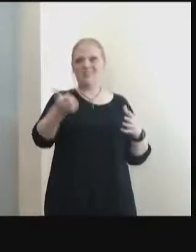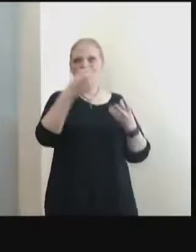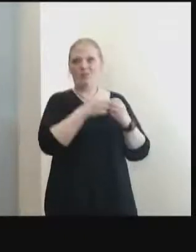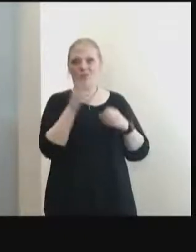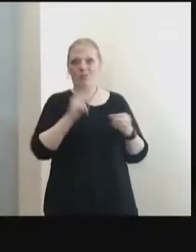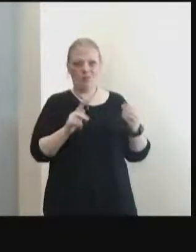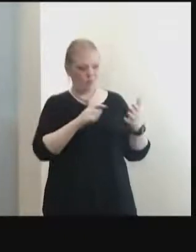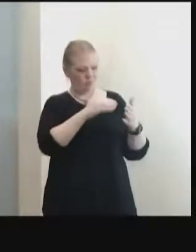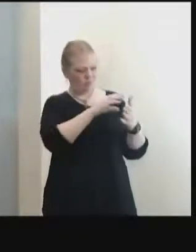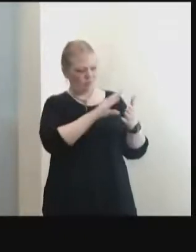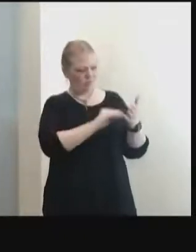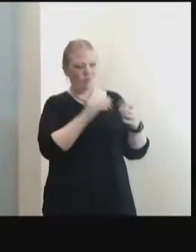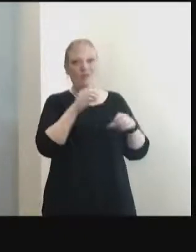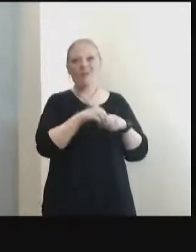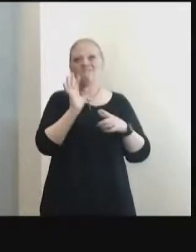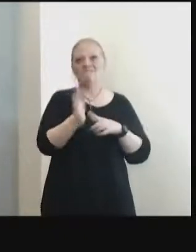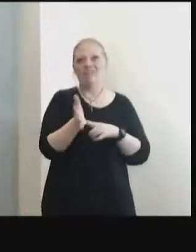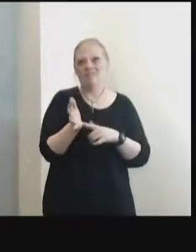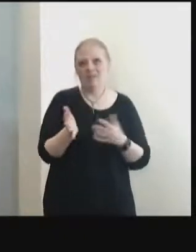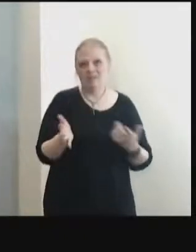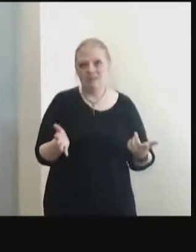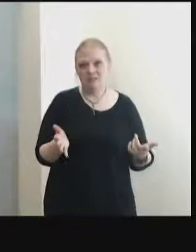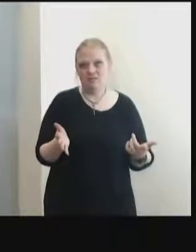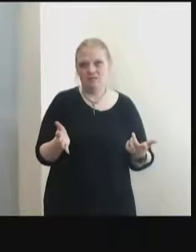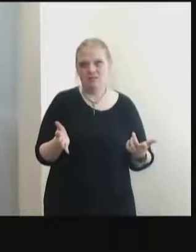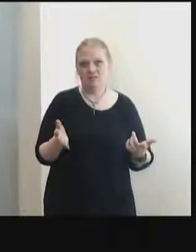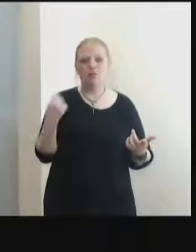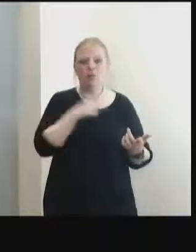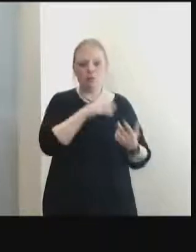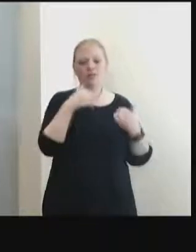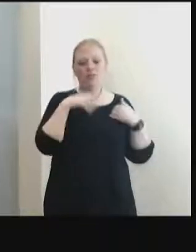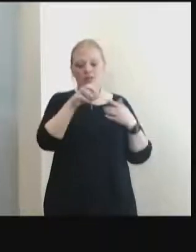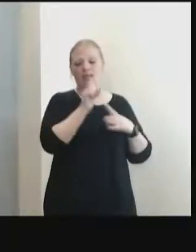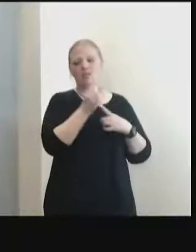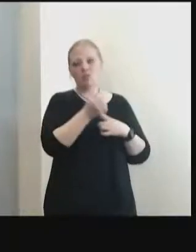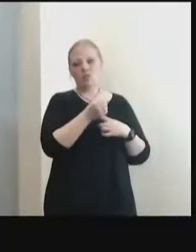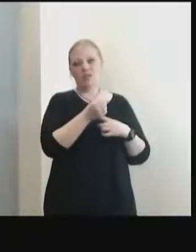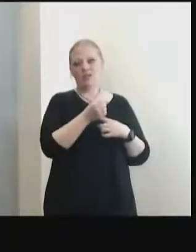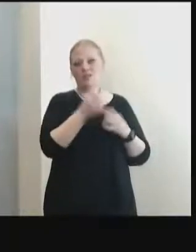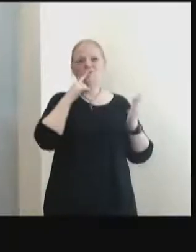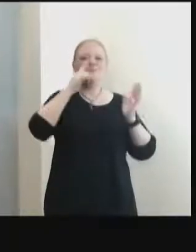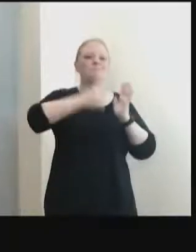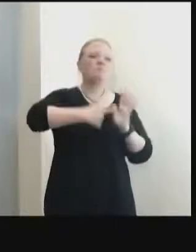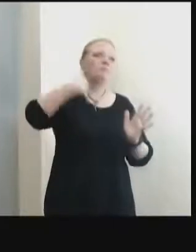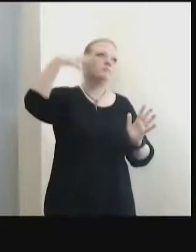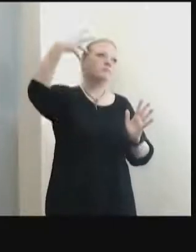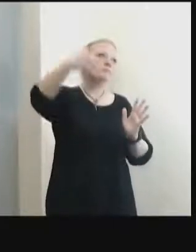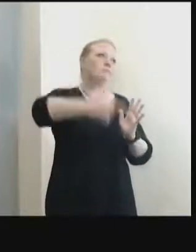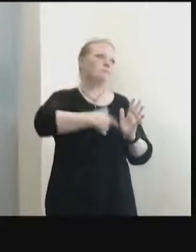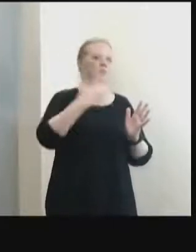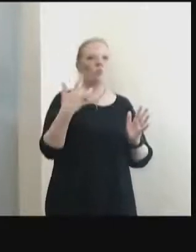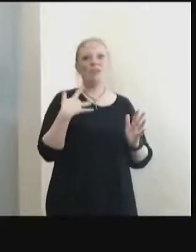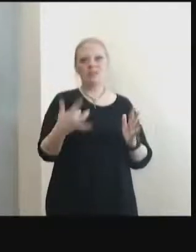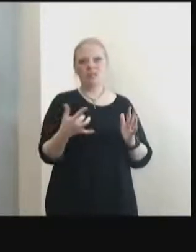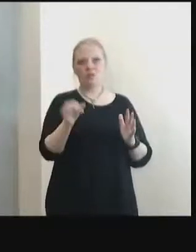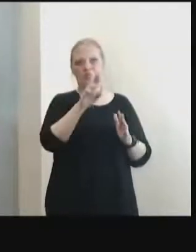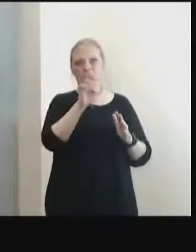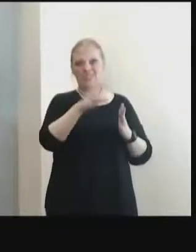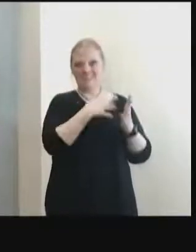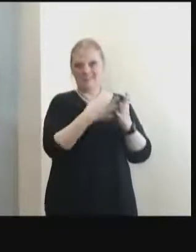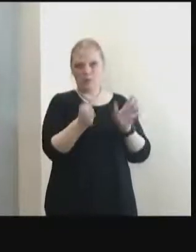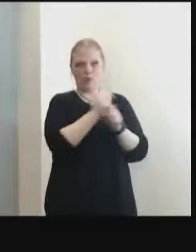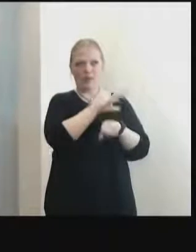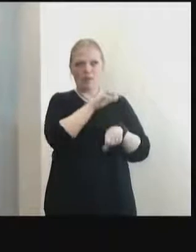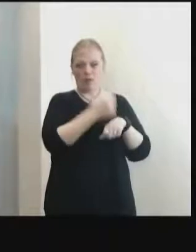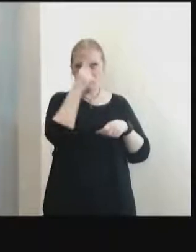vaccinate in the next 5 minutes. So we have had that situation. It's very few and far between. Usually we will reschedule that person. We'll set up an appointment